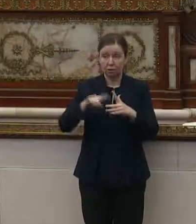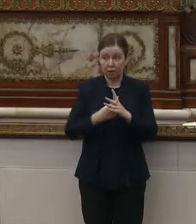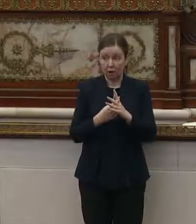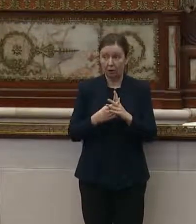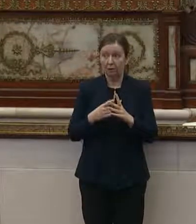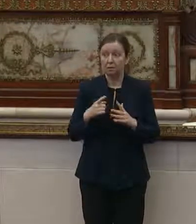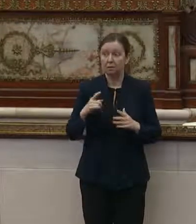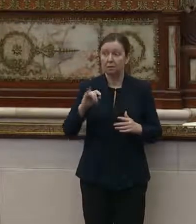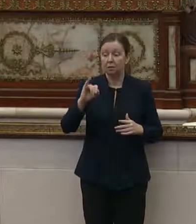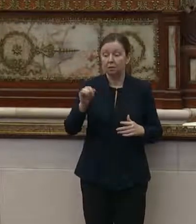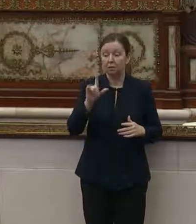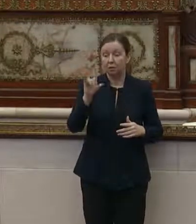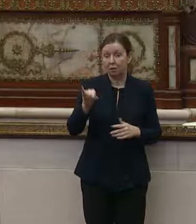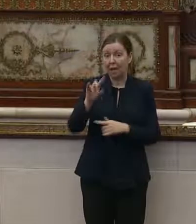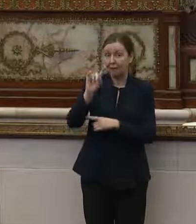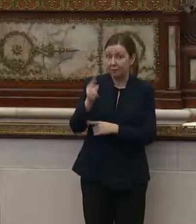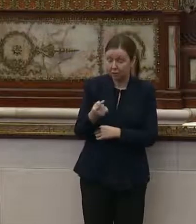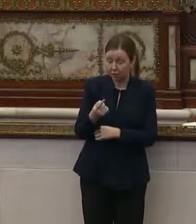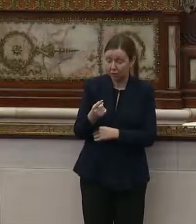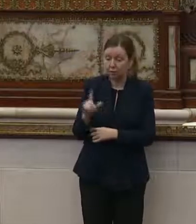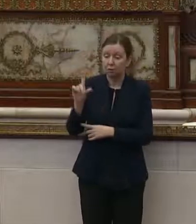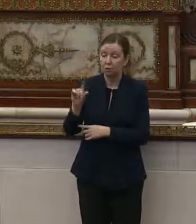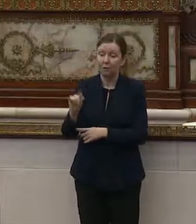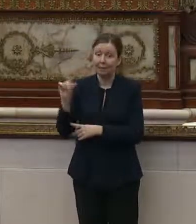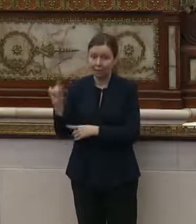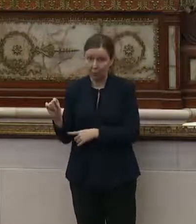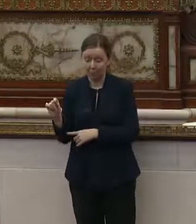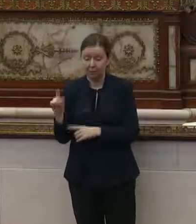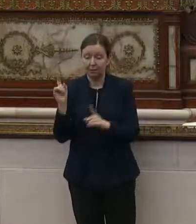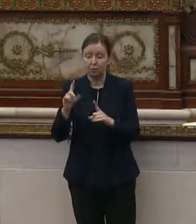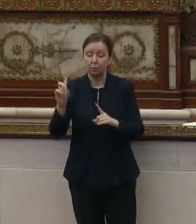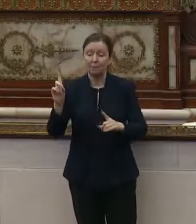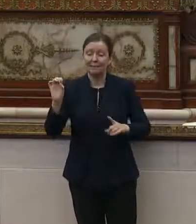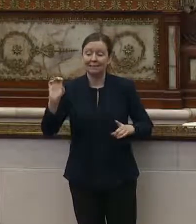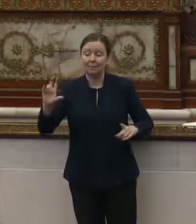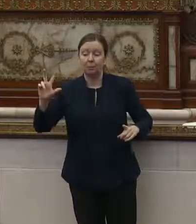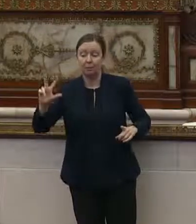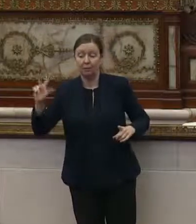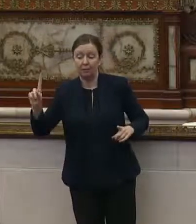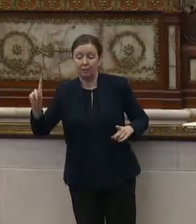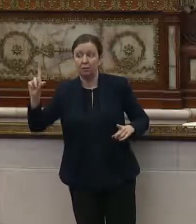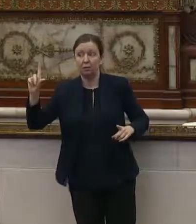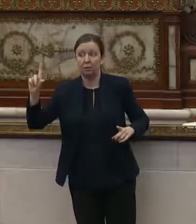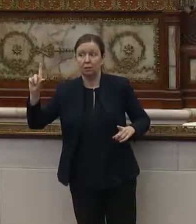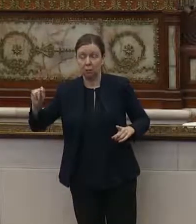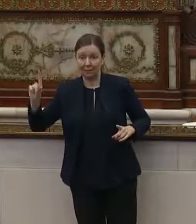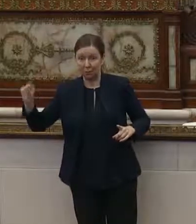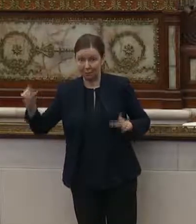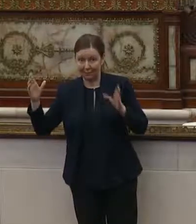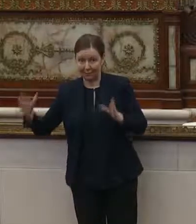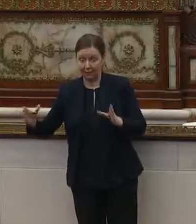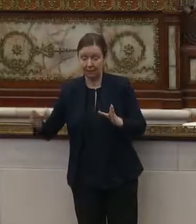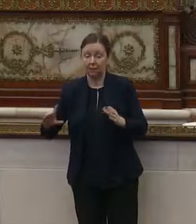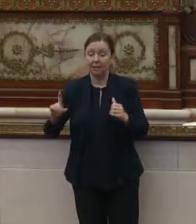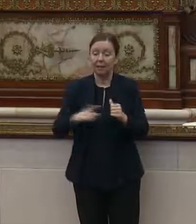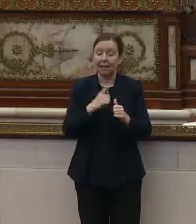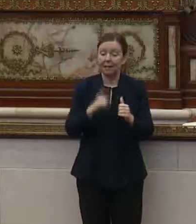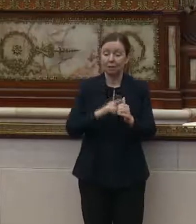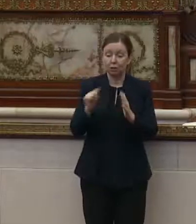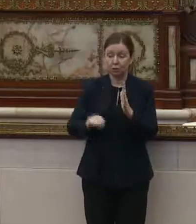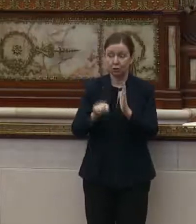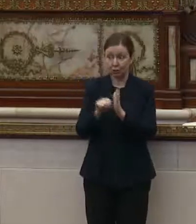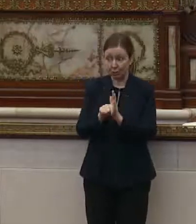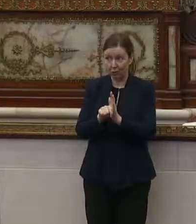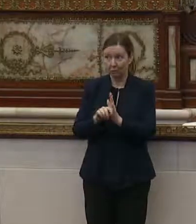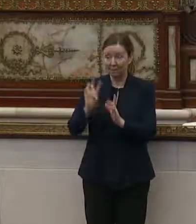term, July 1st, 2020 to December 31st, 2020. The initial term of